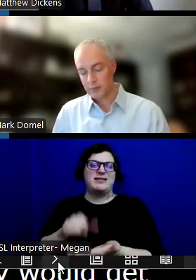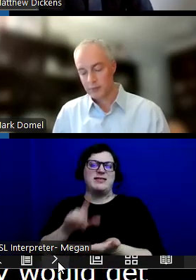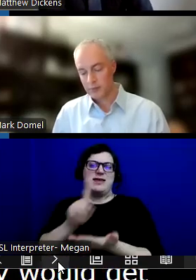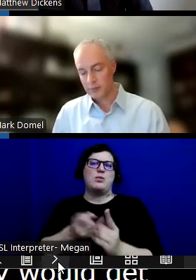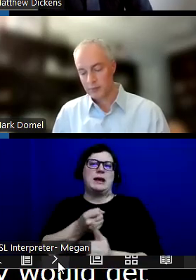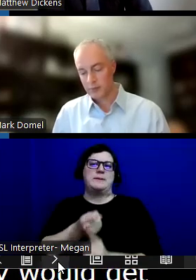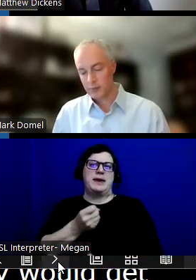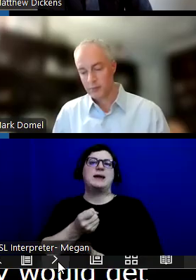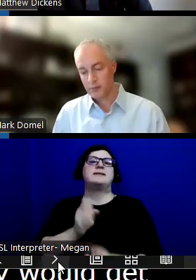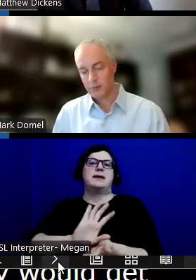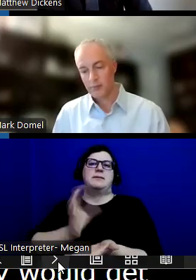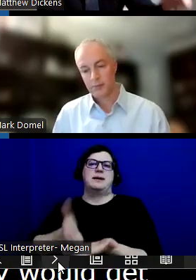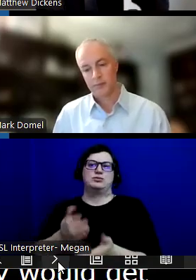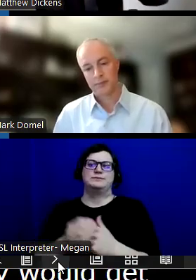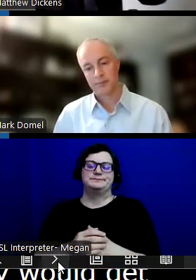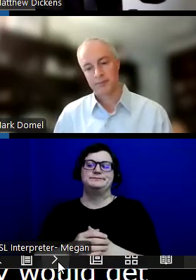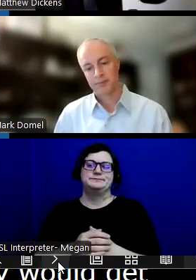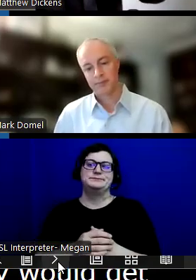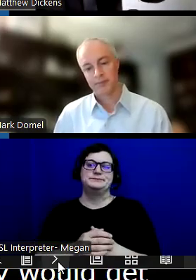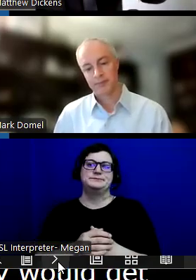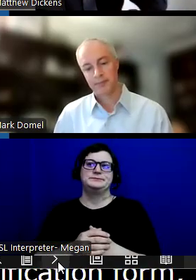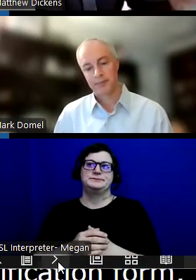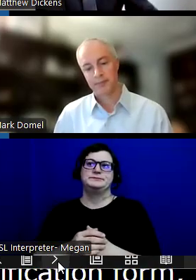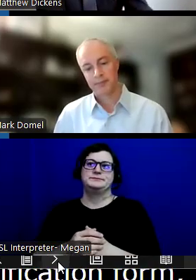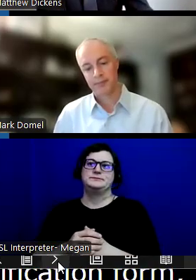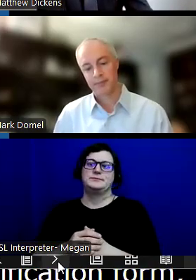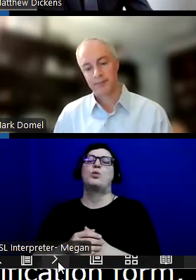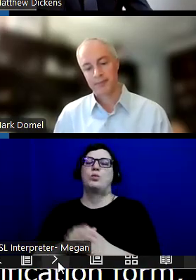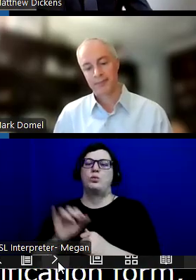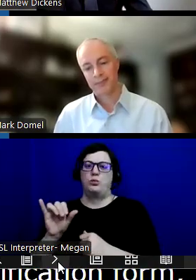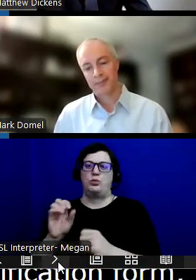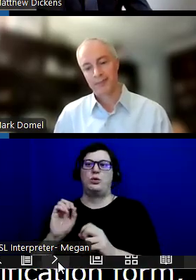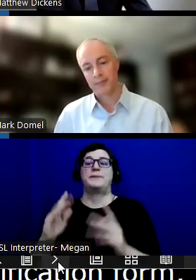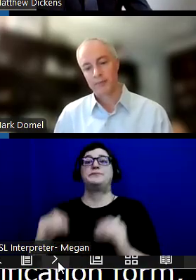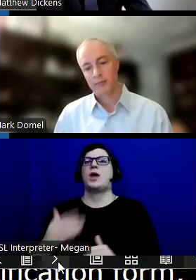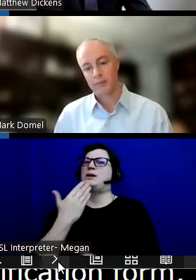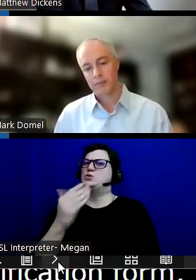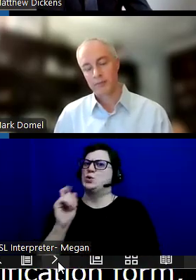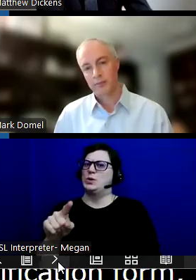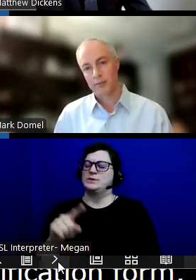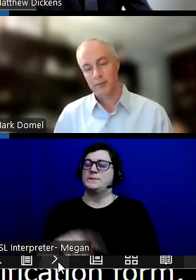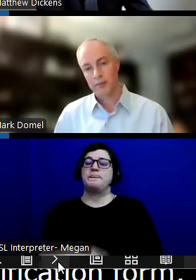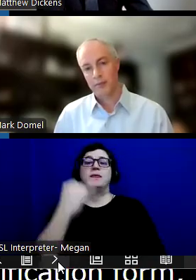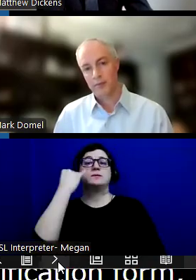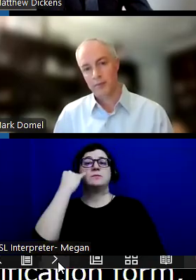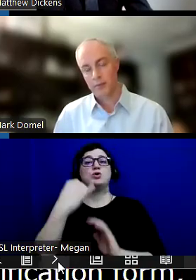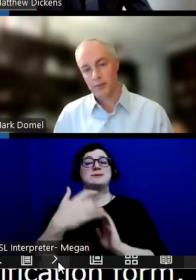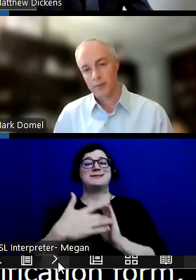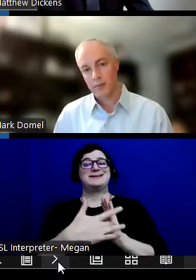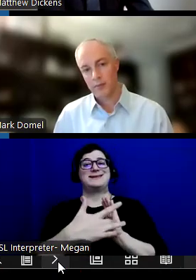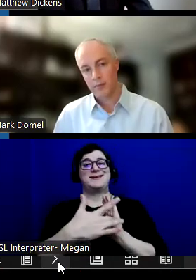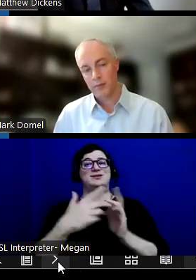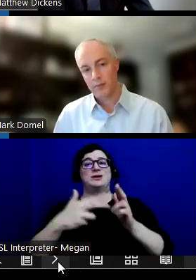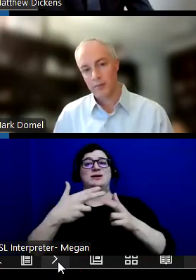they get the additional funding or not. Okay. Oh, here's a good question. If the technology is assistive